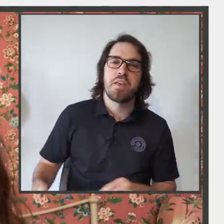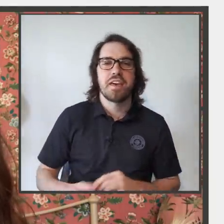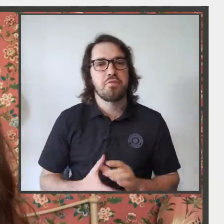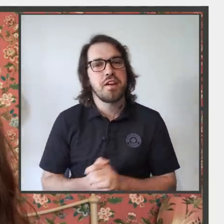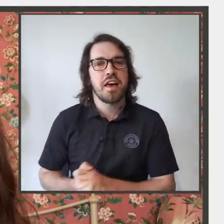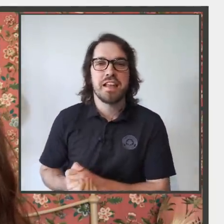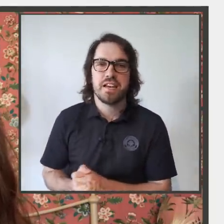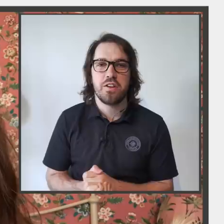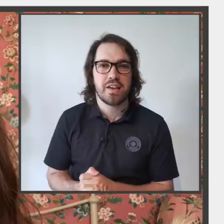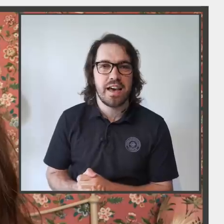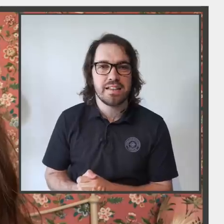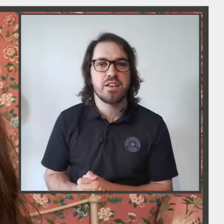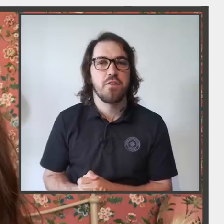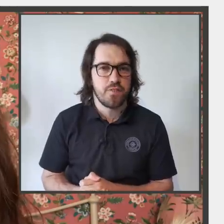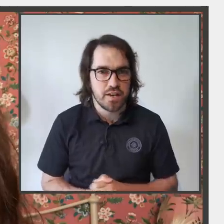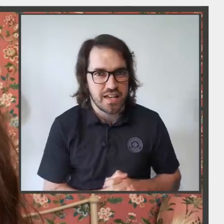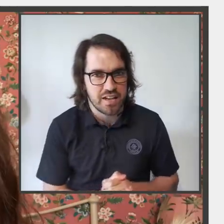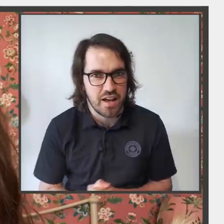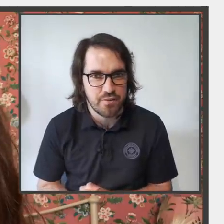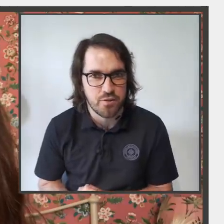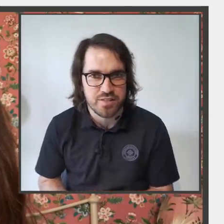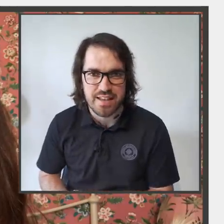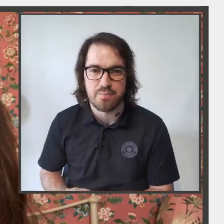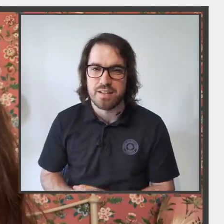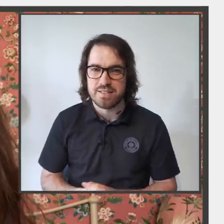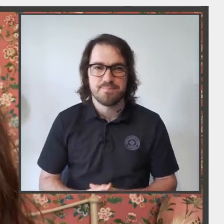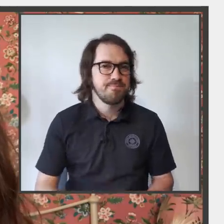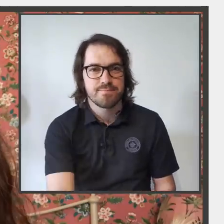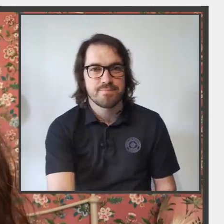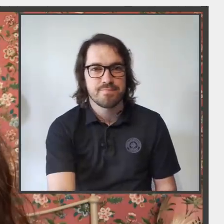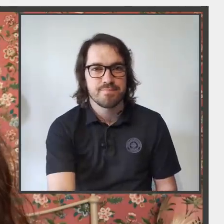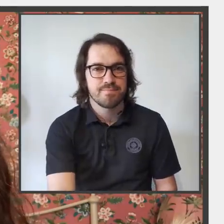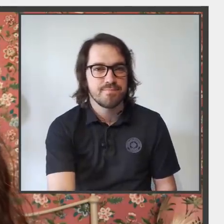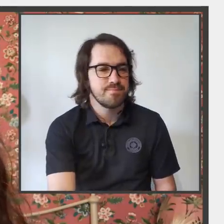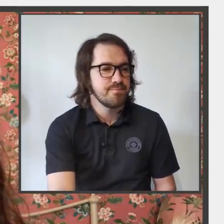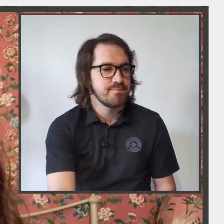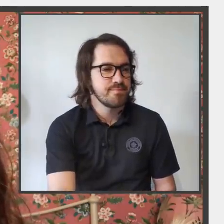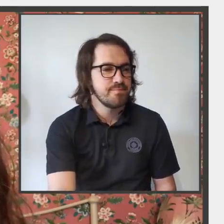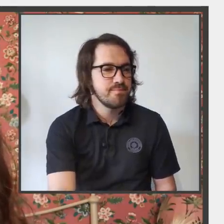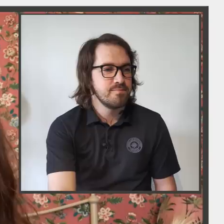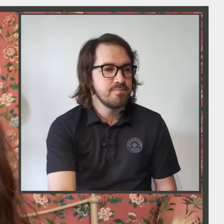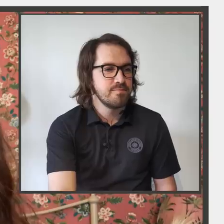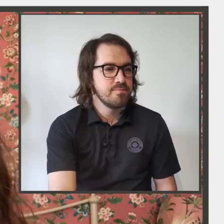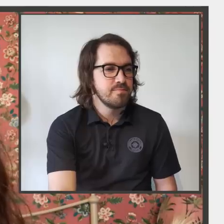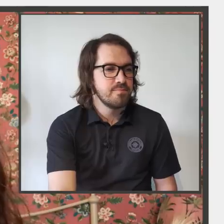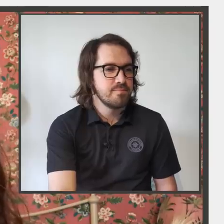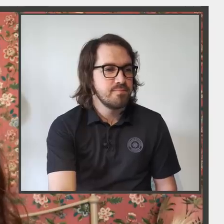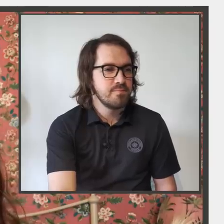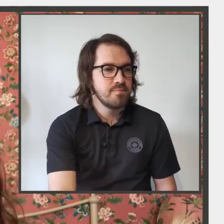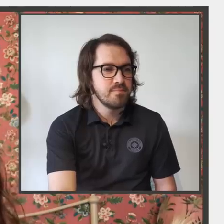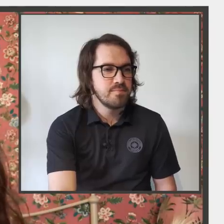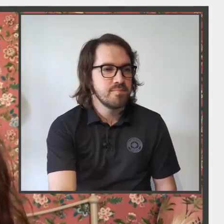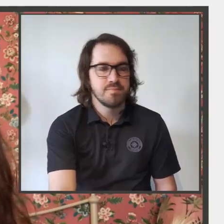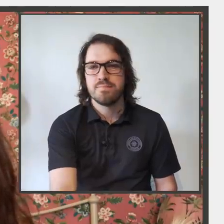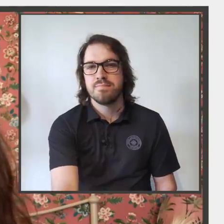Okay, Catherine, let's have a look at your first headline for today, please. Okay, we are starting in the